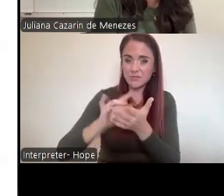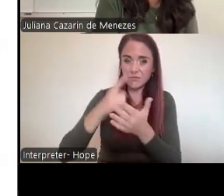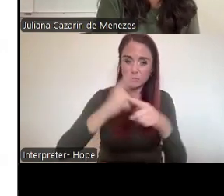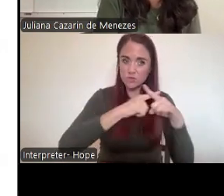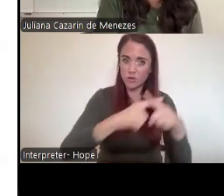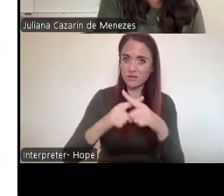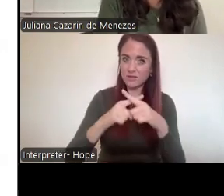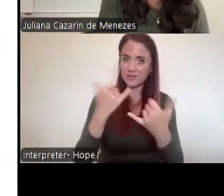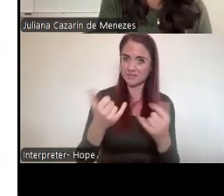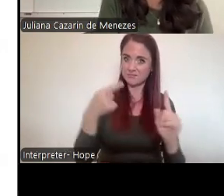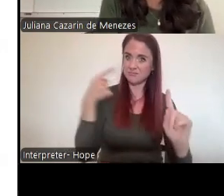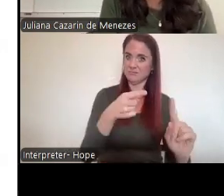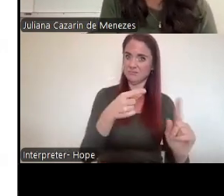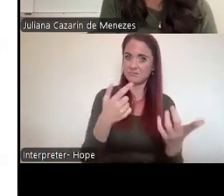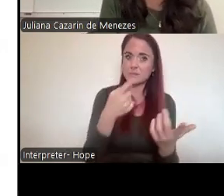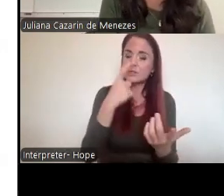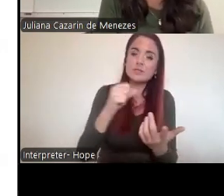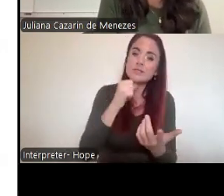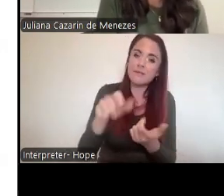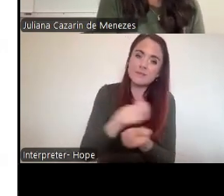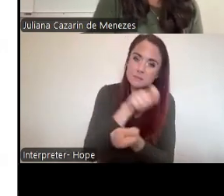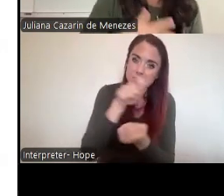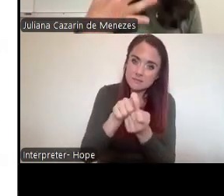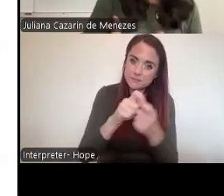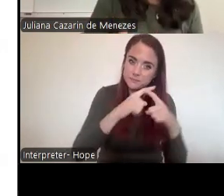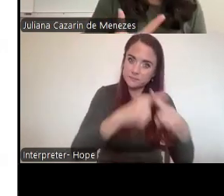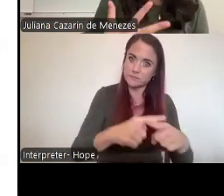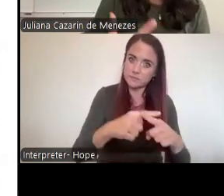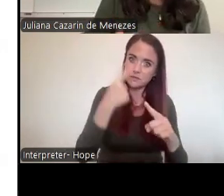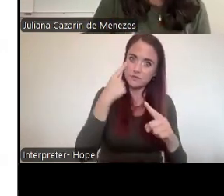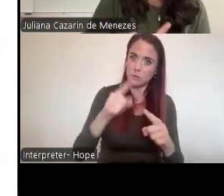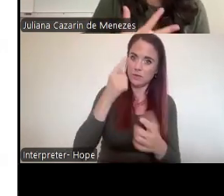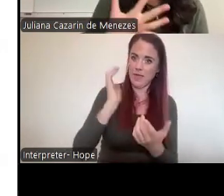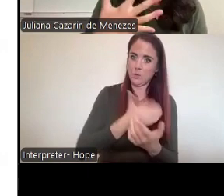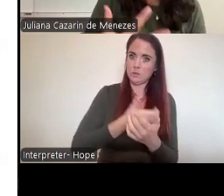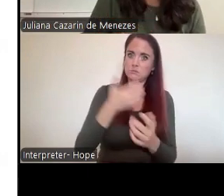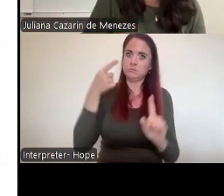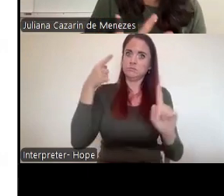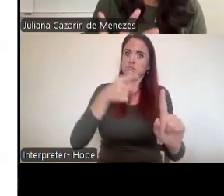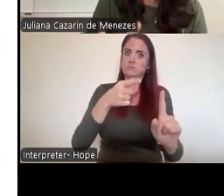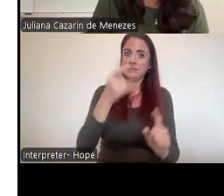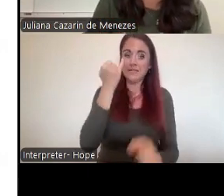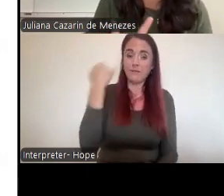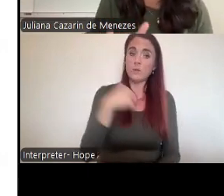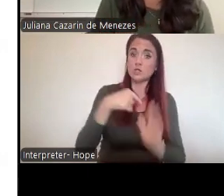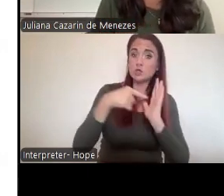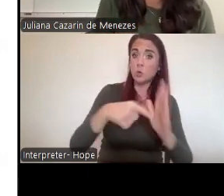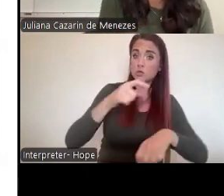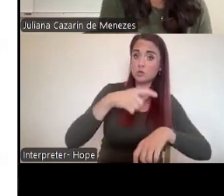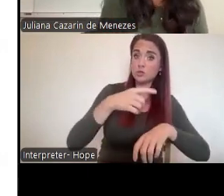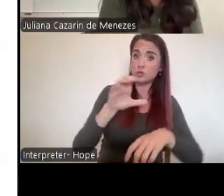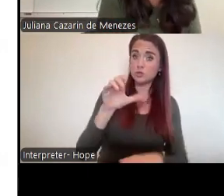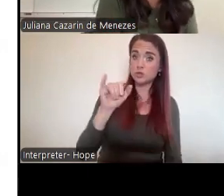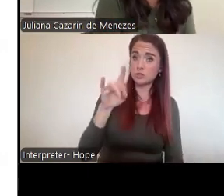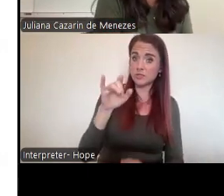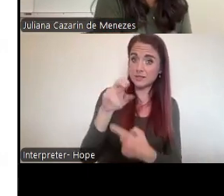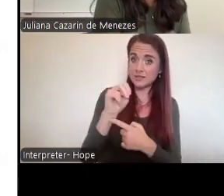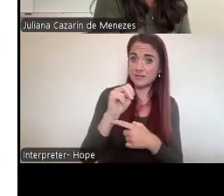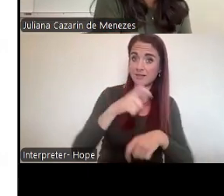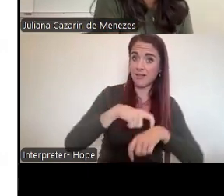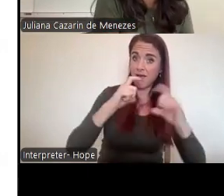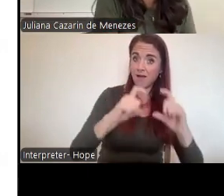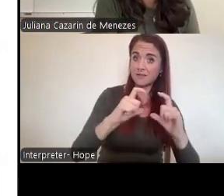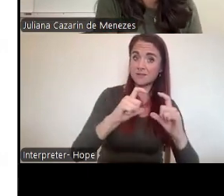So these drugs are not yet very specific. But if we show that the clock circadian rhythms are important, maybe this will foster